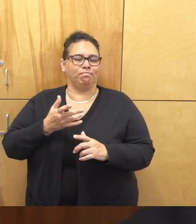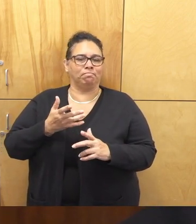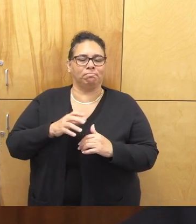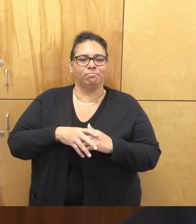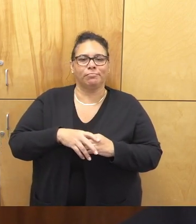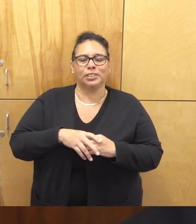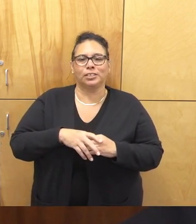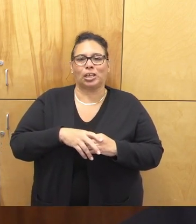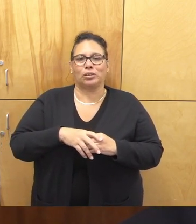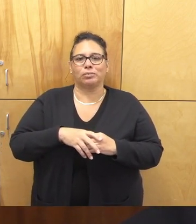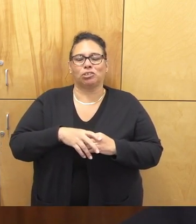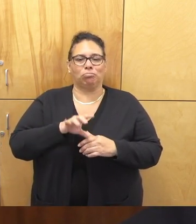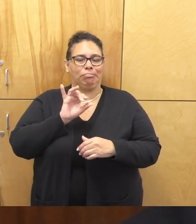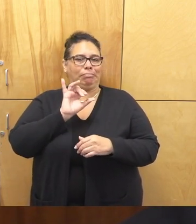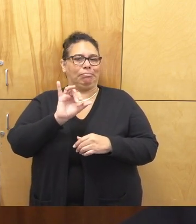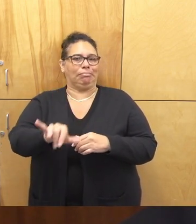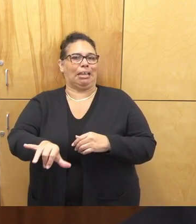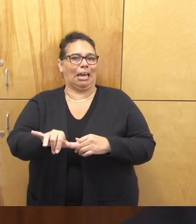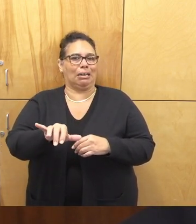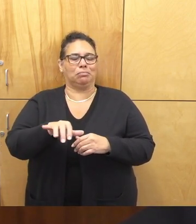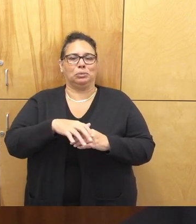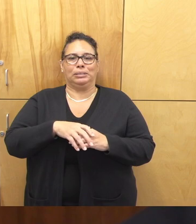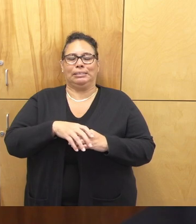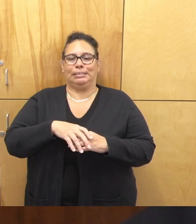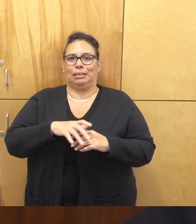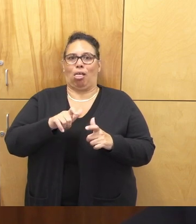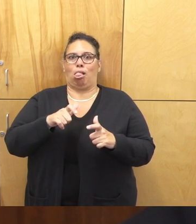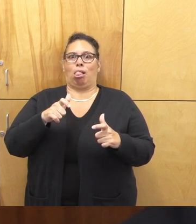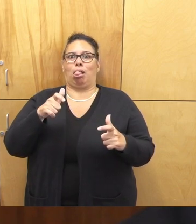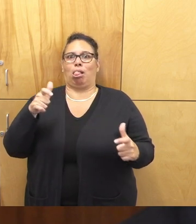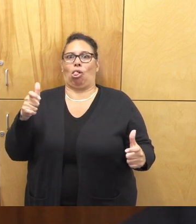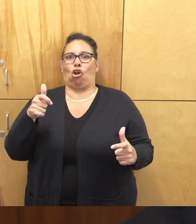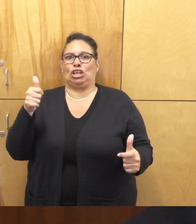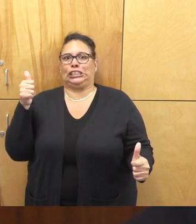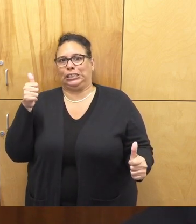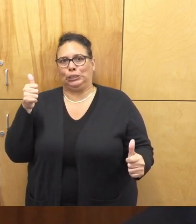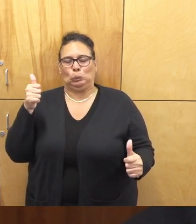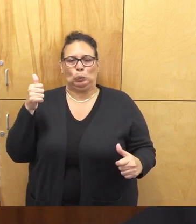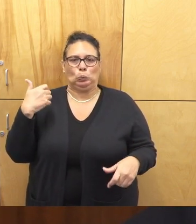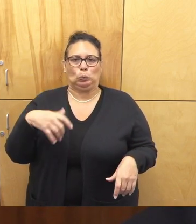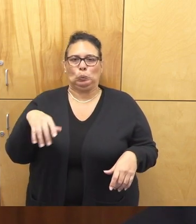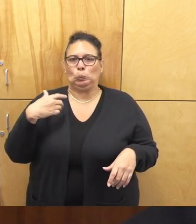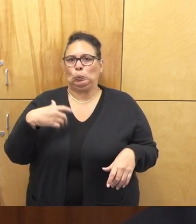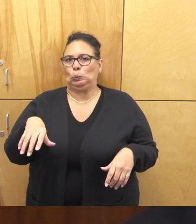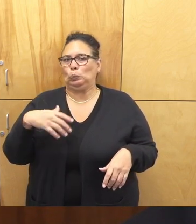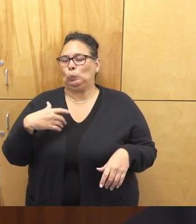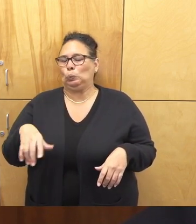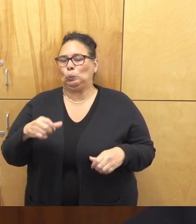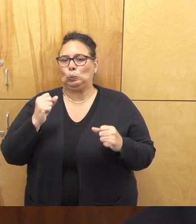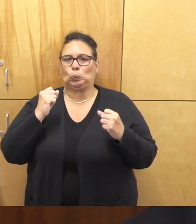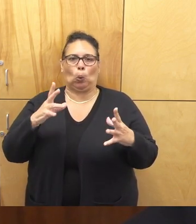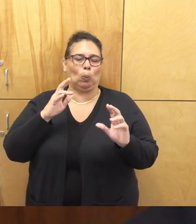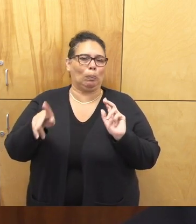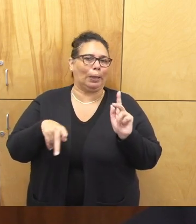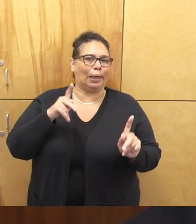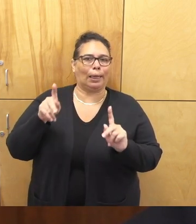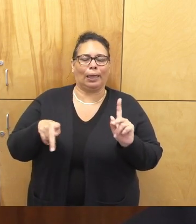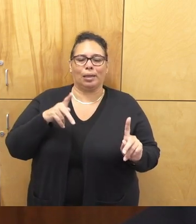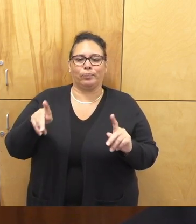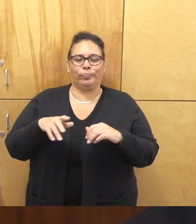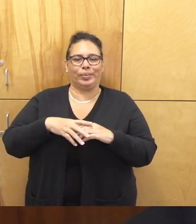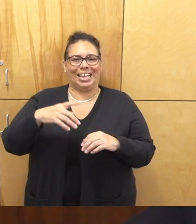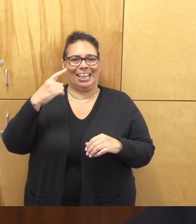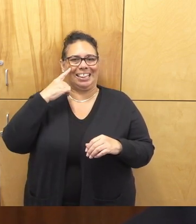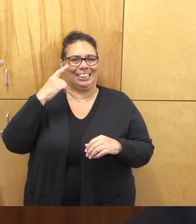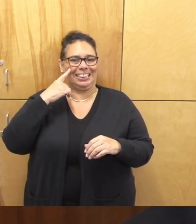so this was hands down the largest turnout. I mean, they were busting at the seams here. I think